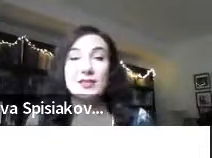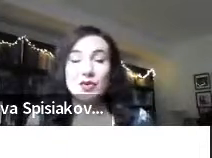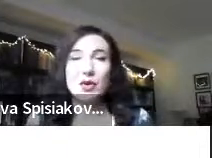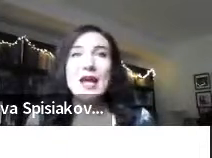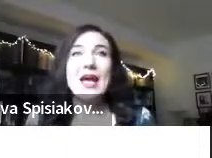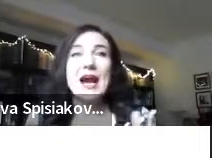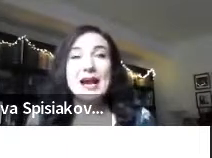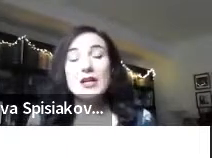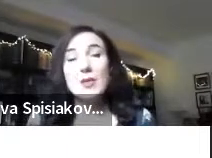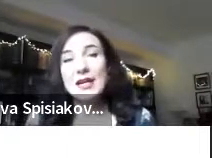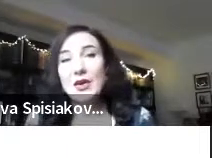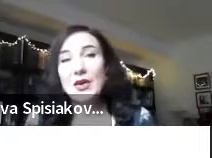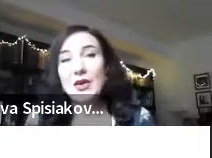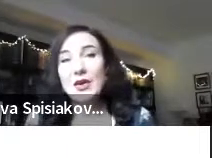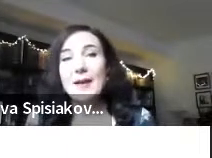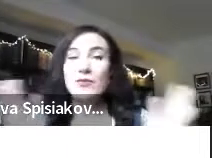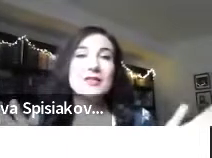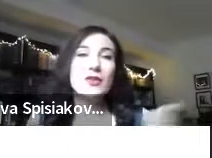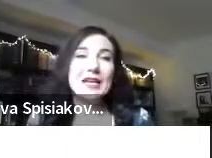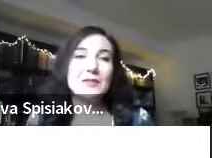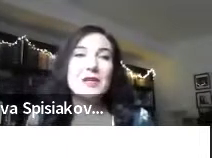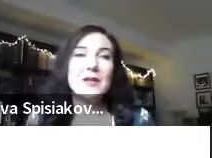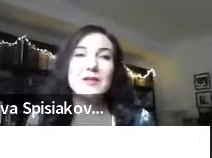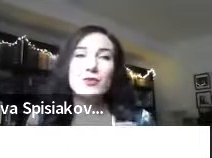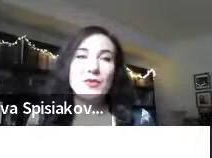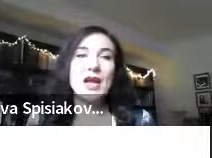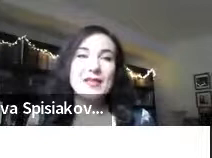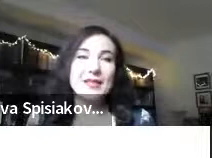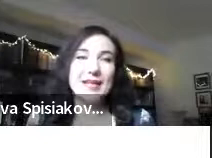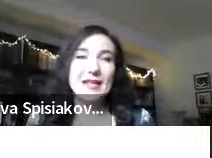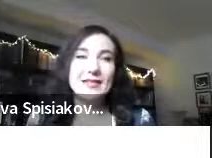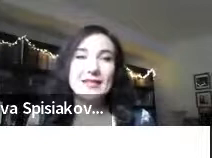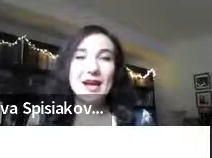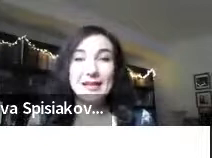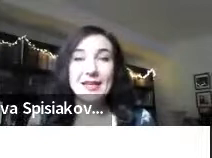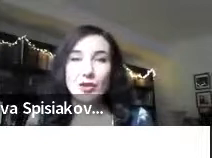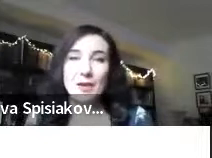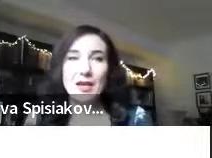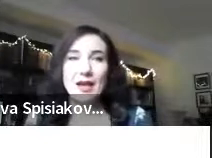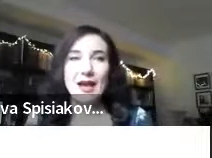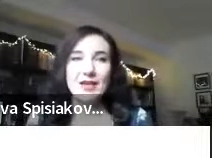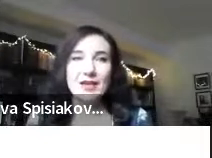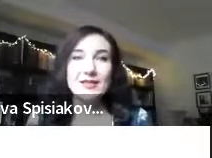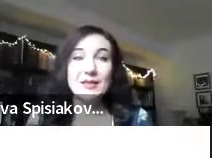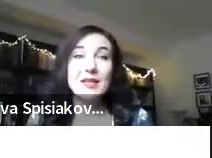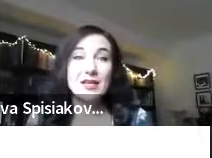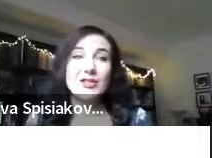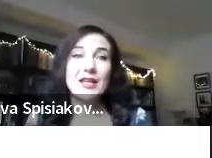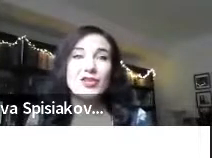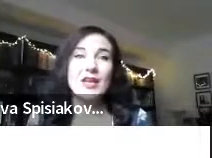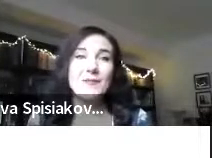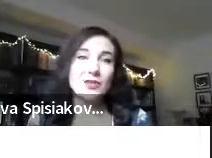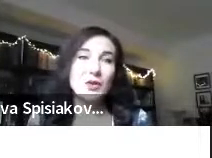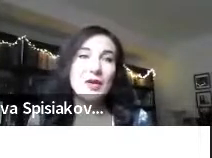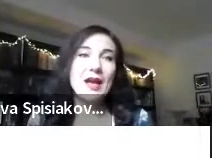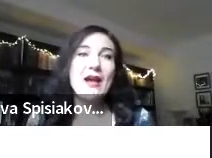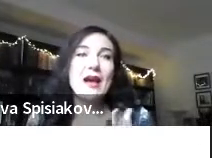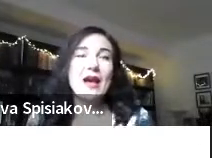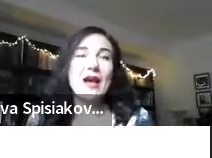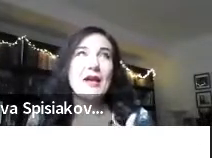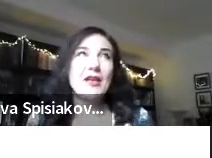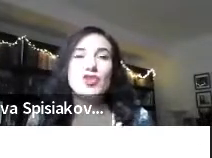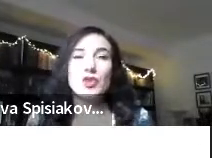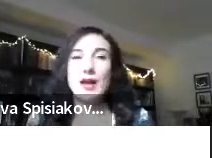given a plastic straw. I had a quick look. I'm obviously not an expert, but from what I understand, India should be having a similar legislation coming